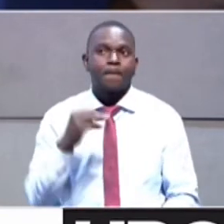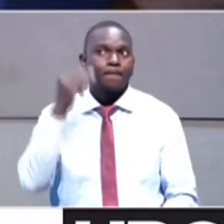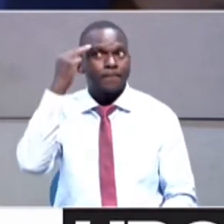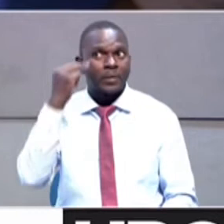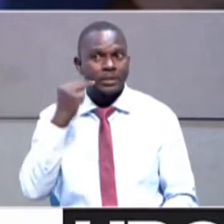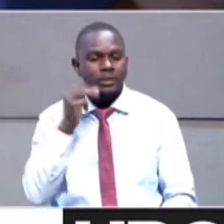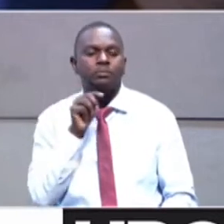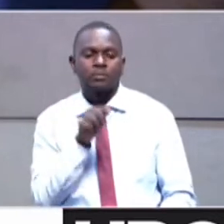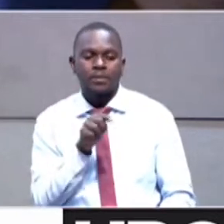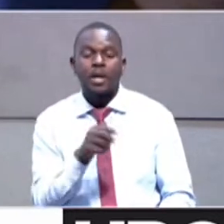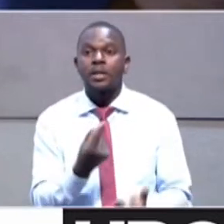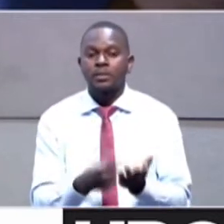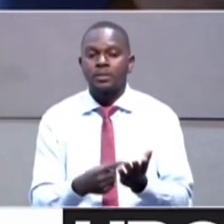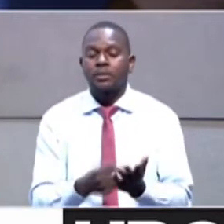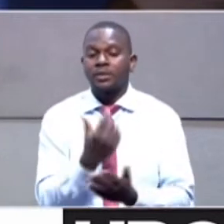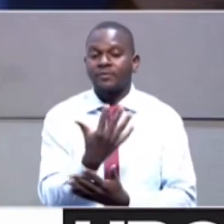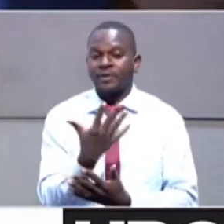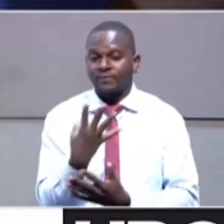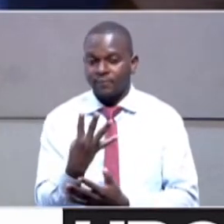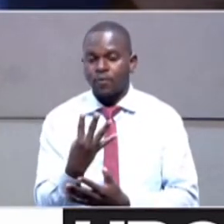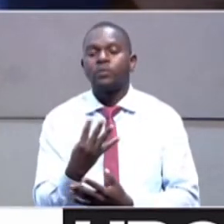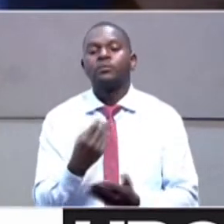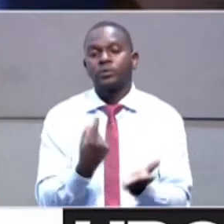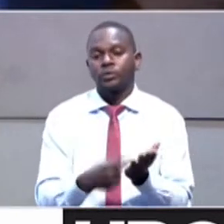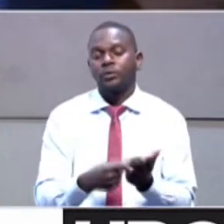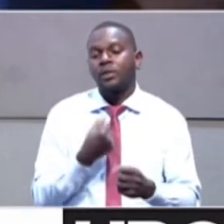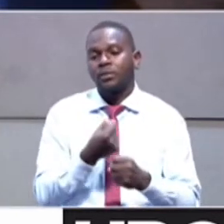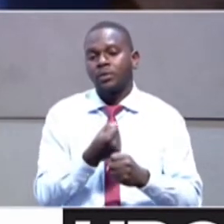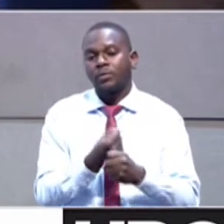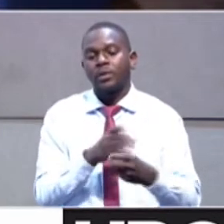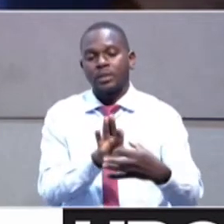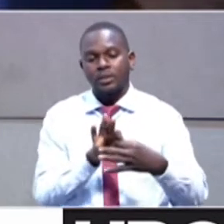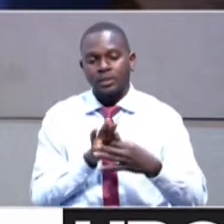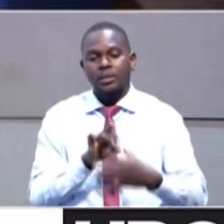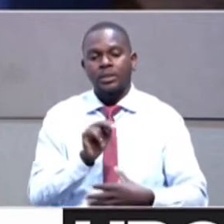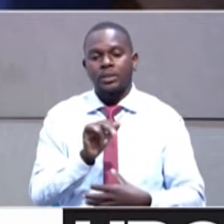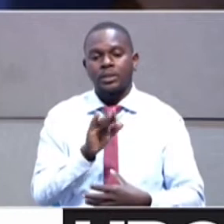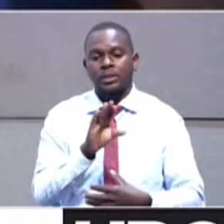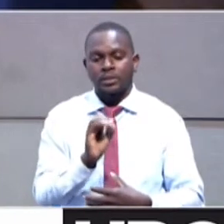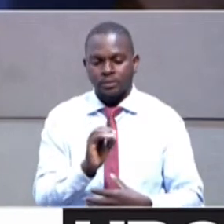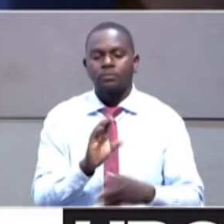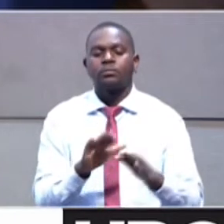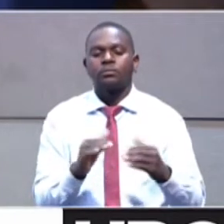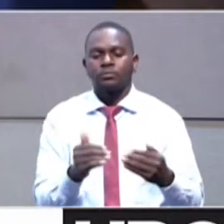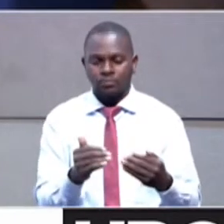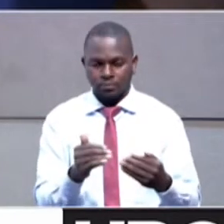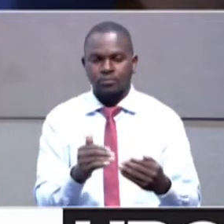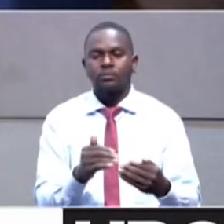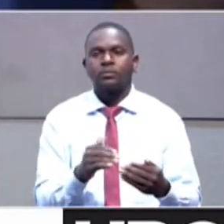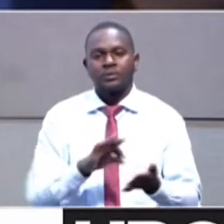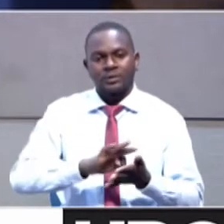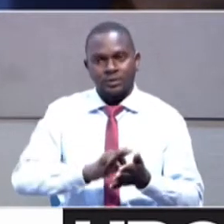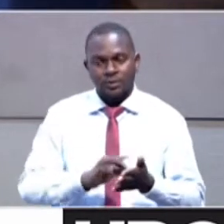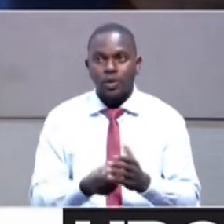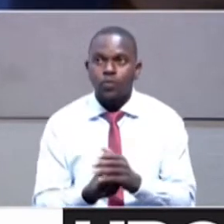And the 54 in Uganda are working with the National Agricultural Research Organization in seed